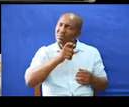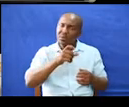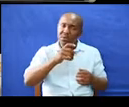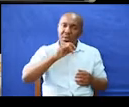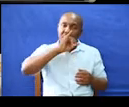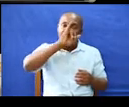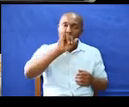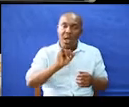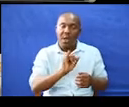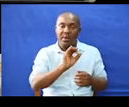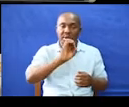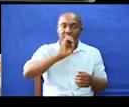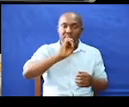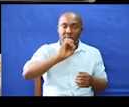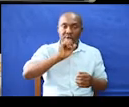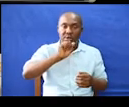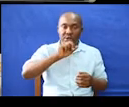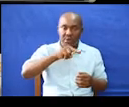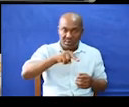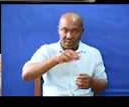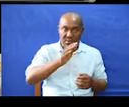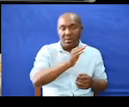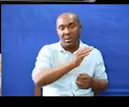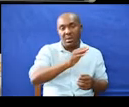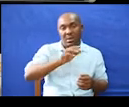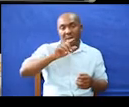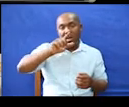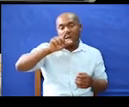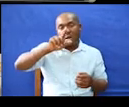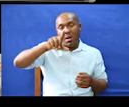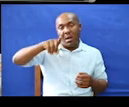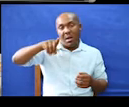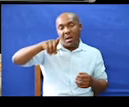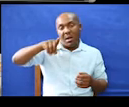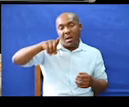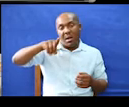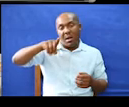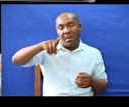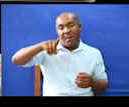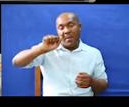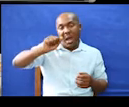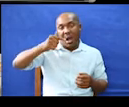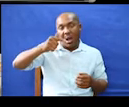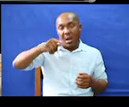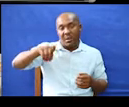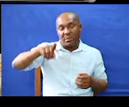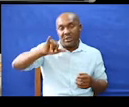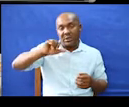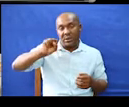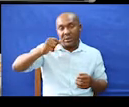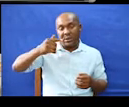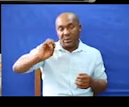Jean-Baptiste Lamarck, a French biologist. He suggested that living things evolved